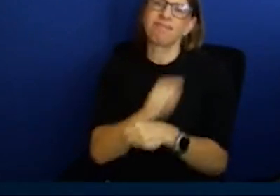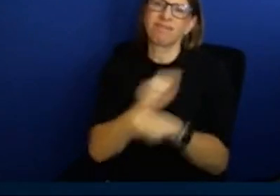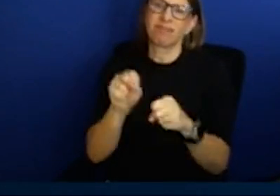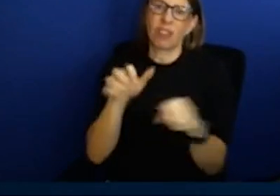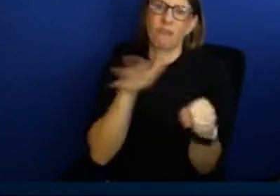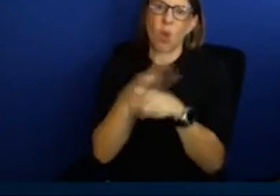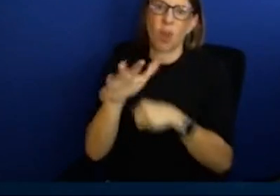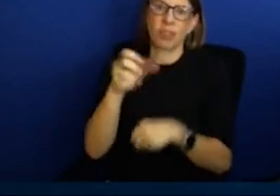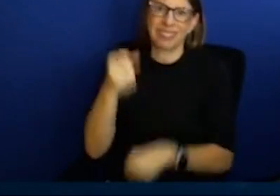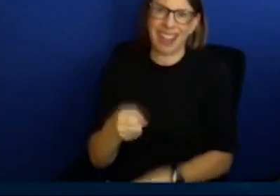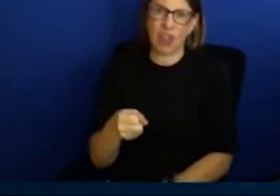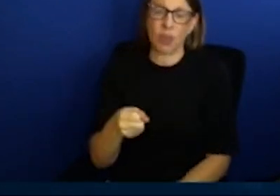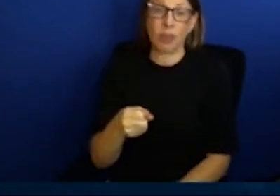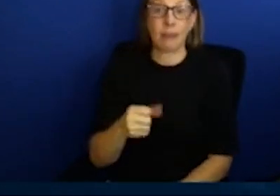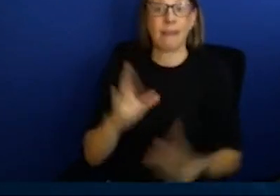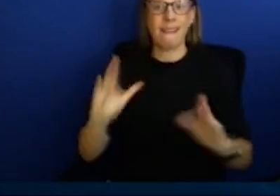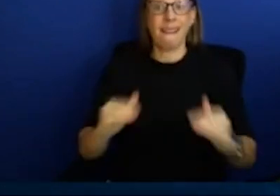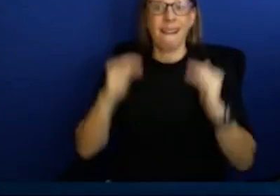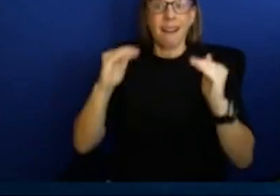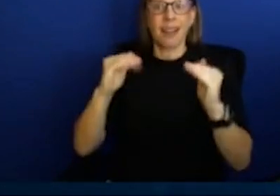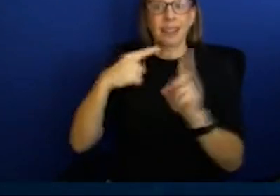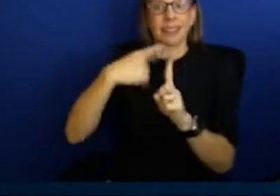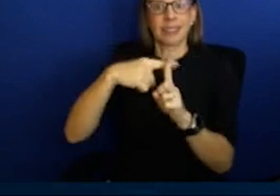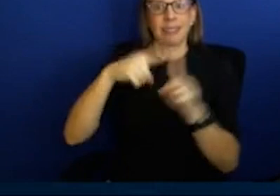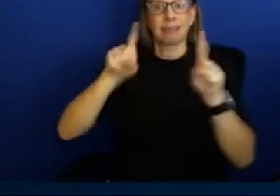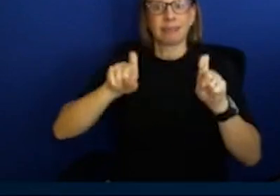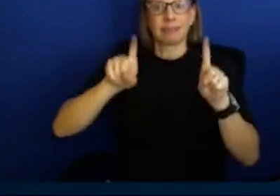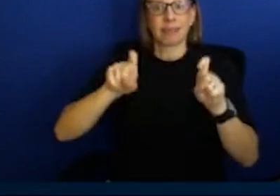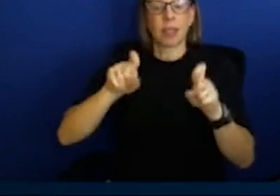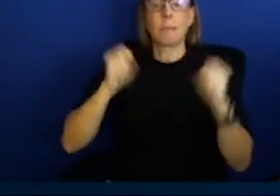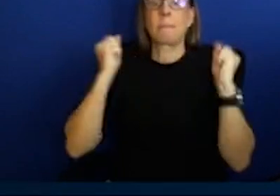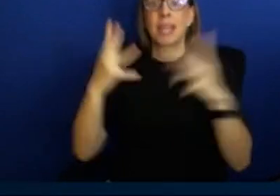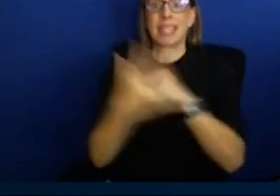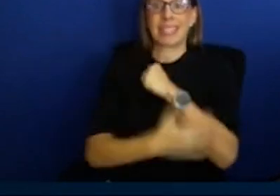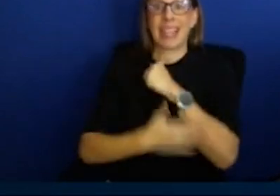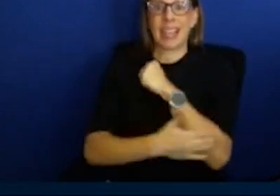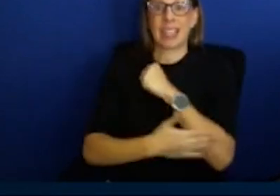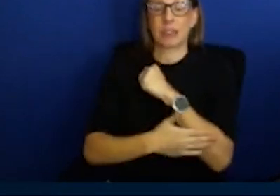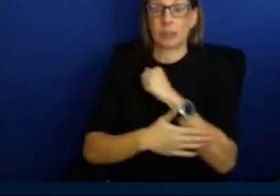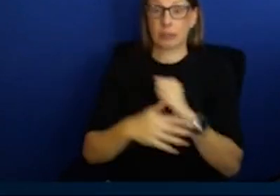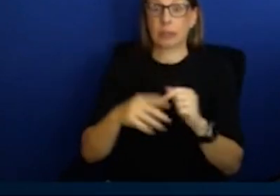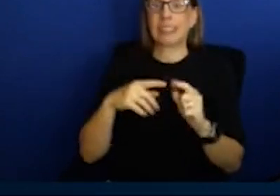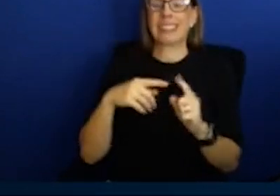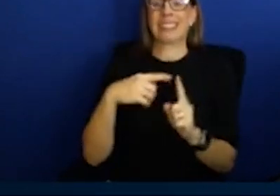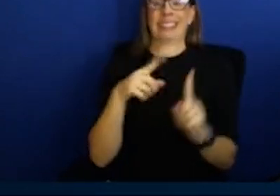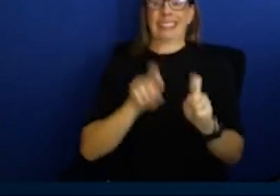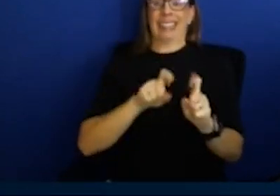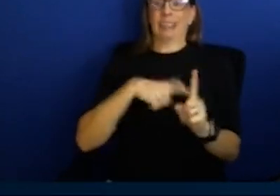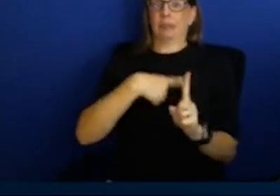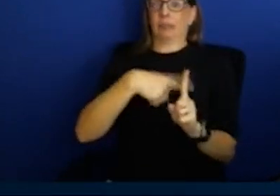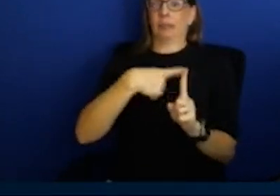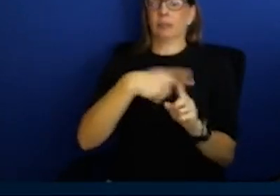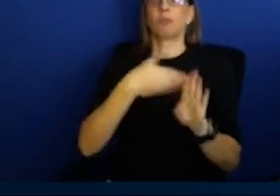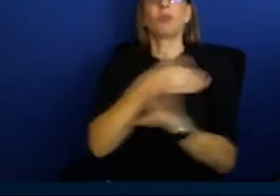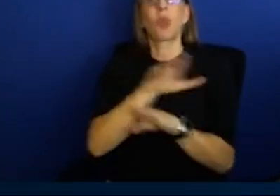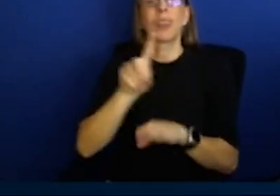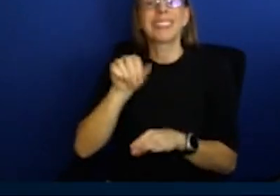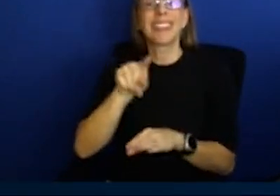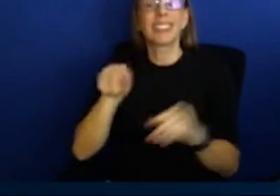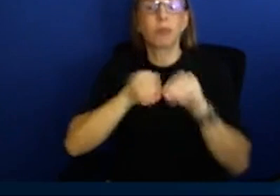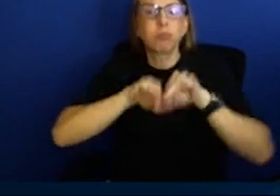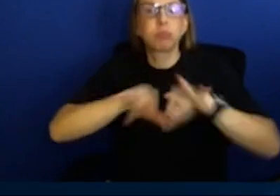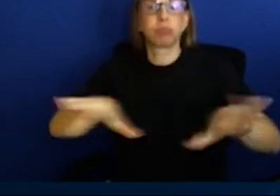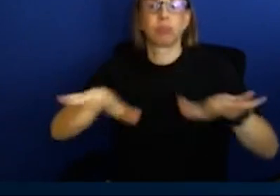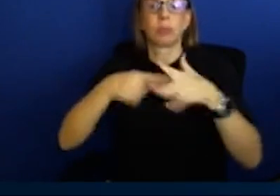you see here with high test positivity that there were a lot of counties that had very high test positivity even before the Delta surge began. And